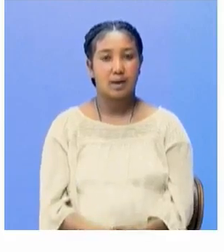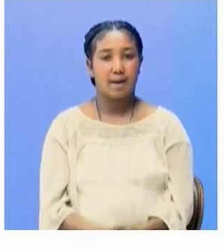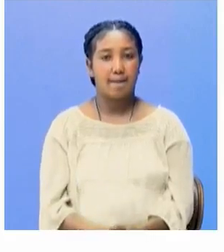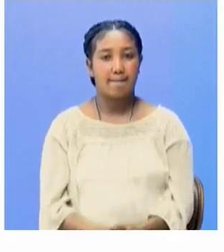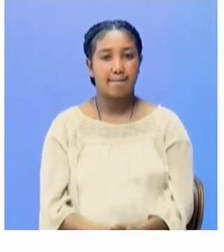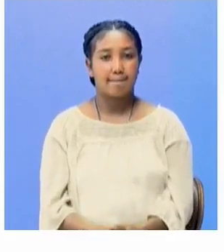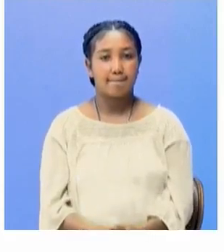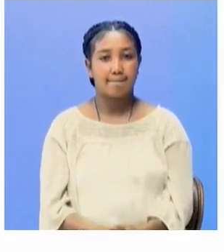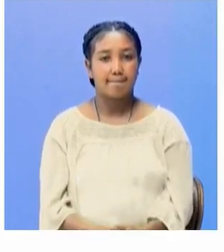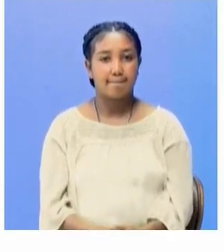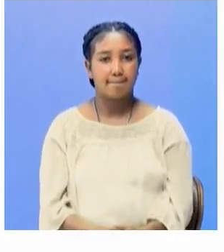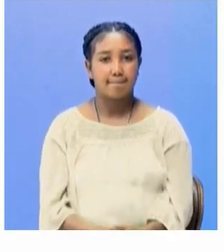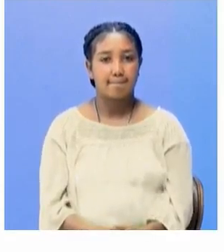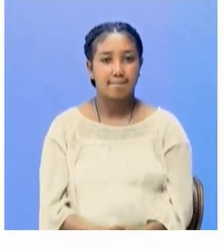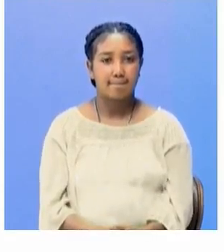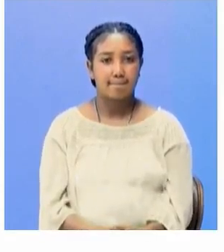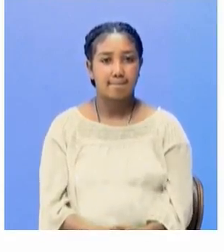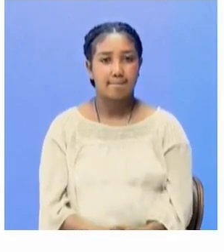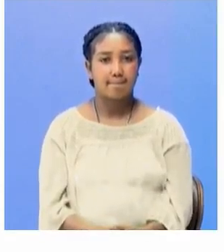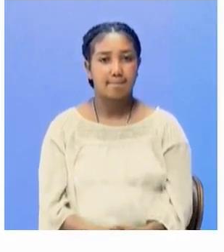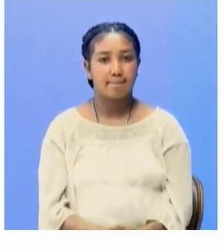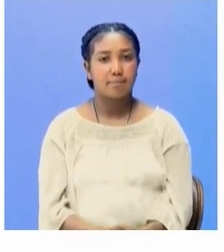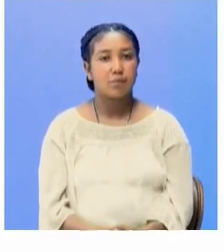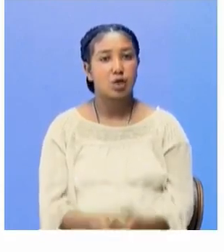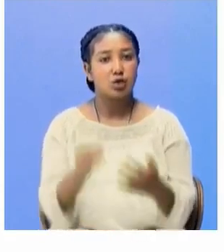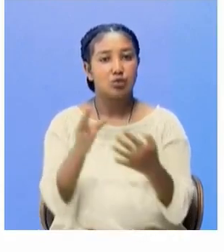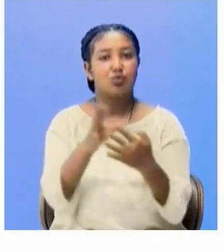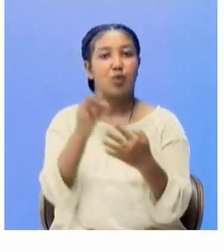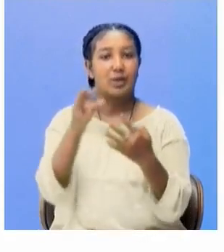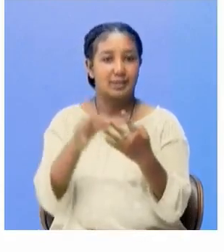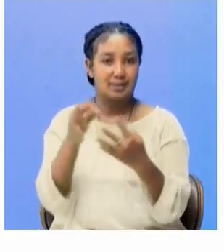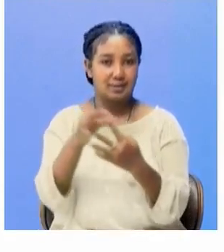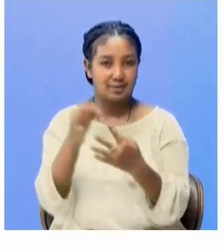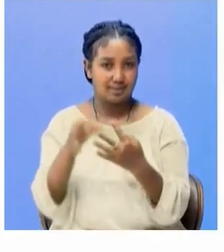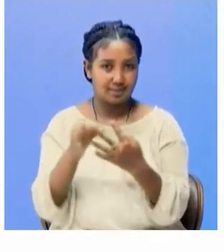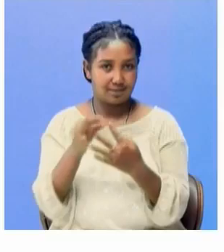what? About choice.